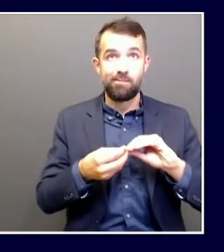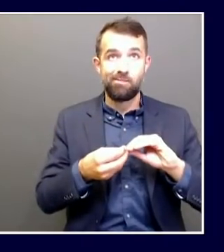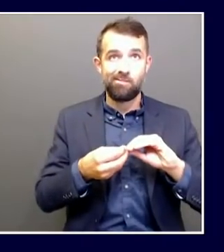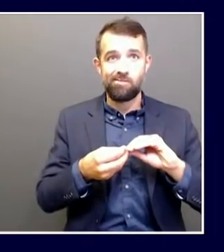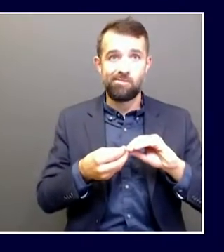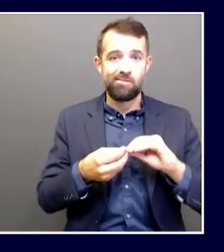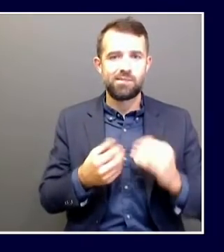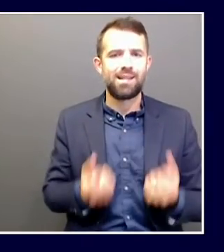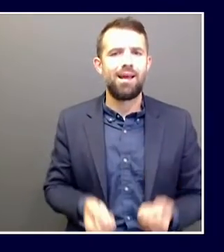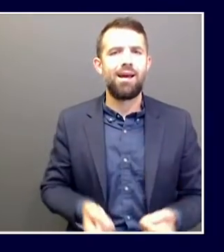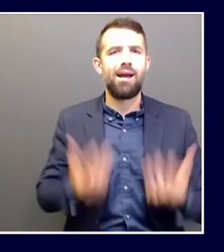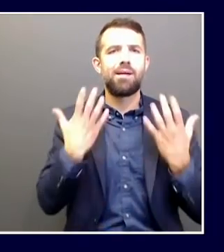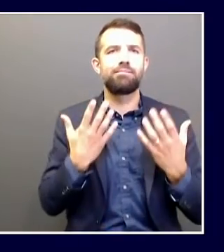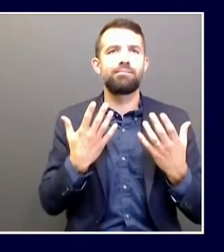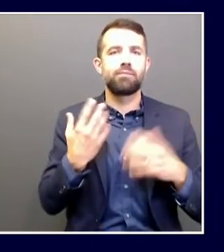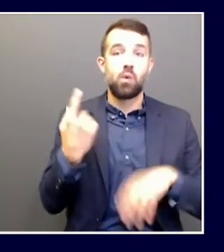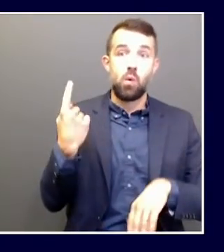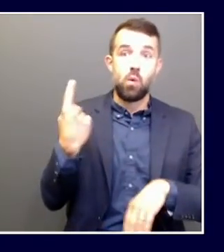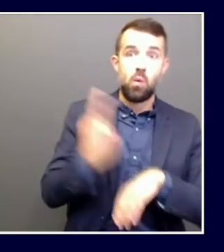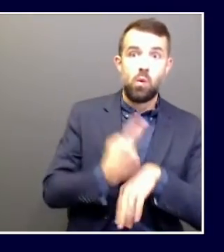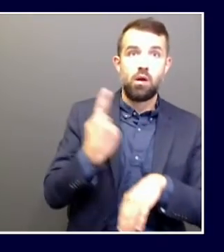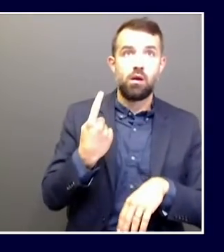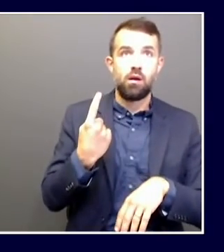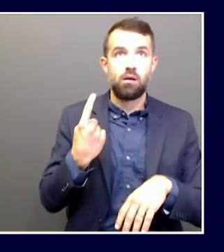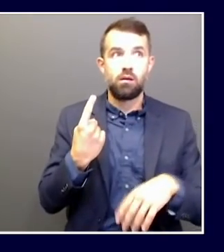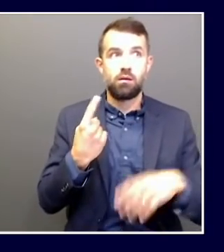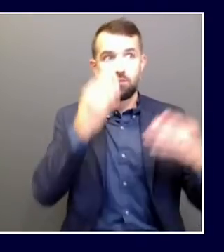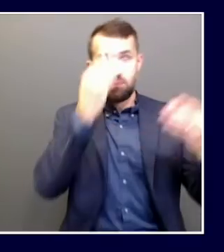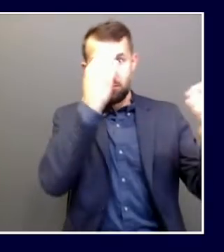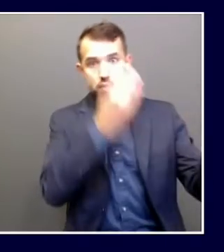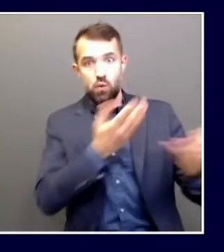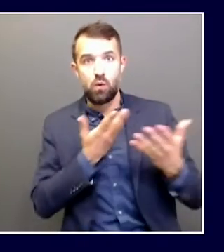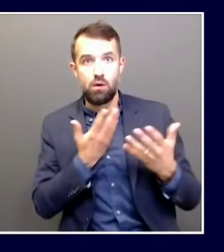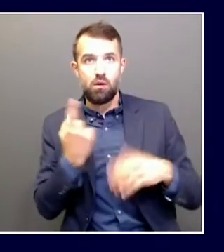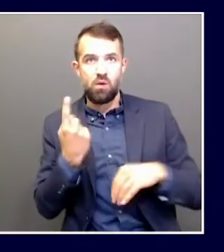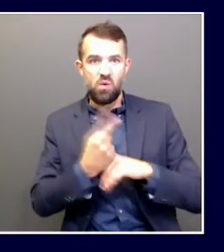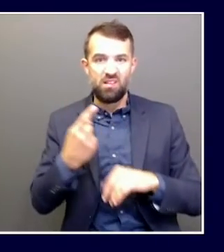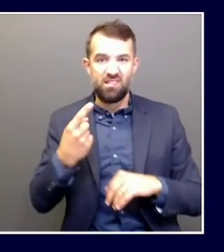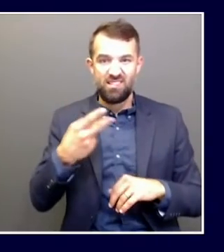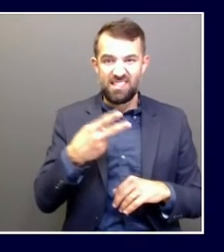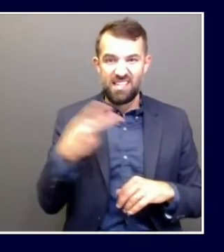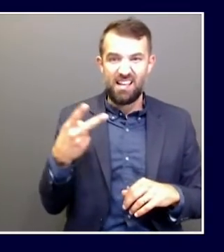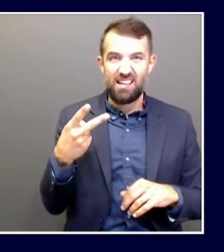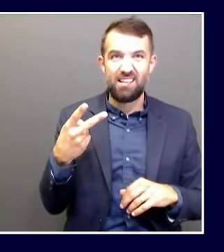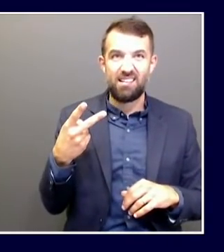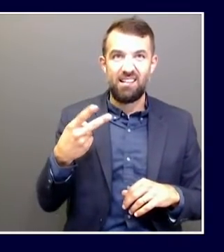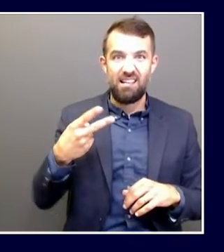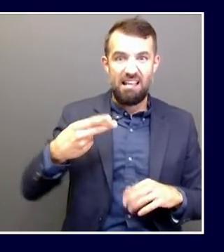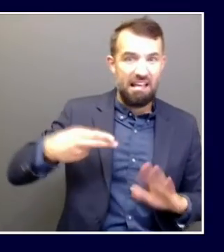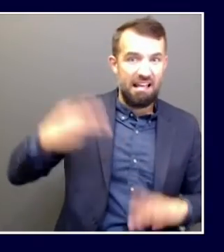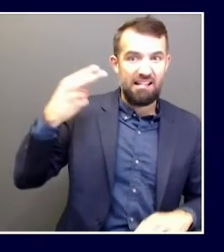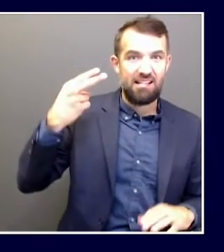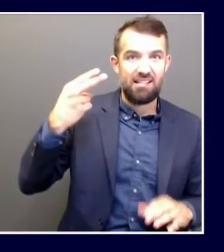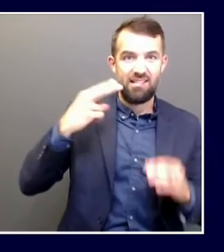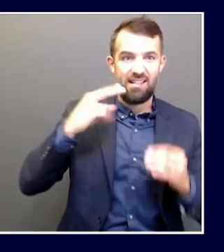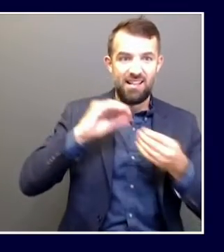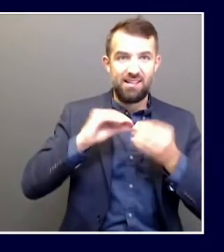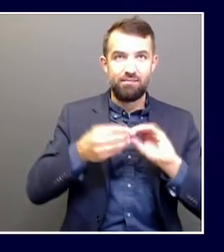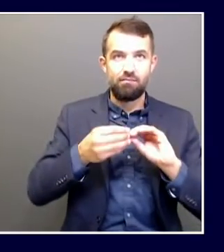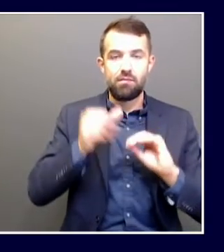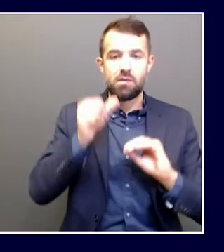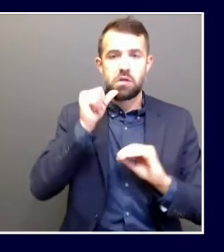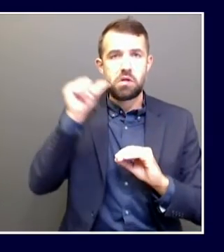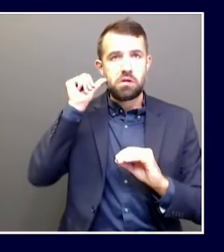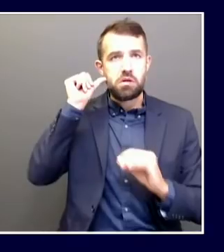ones yesterday for over 3 days. I guess what can you say just about the numbers that you're seeing based